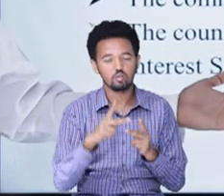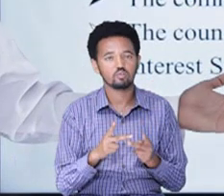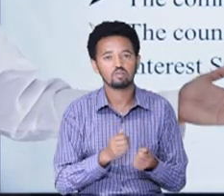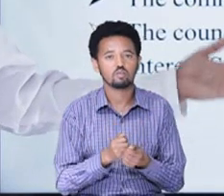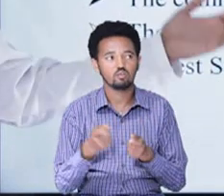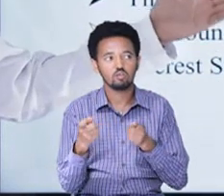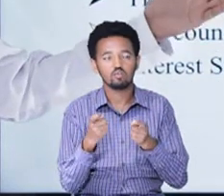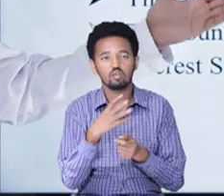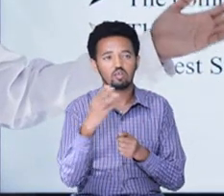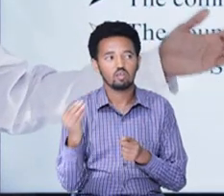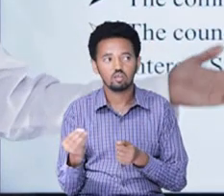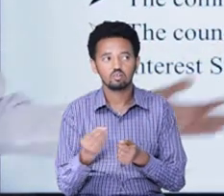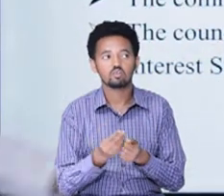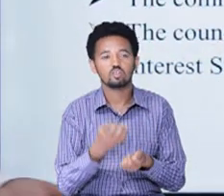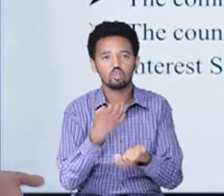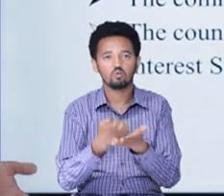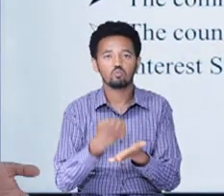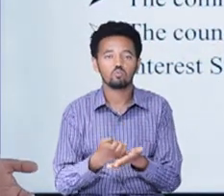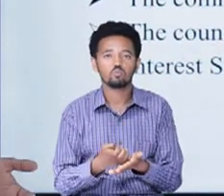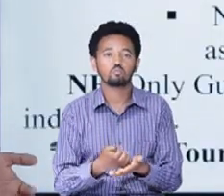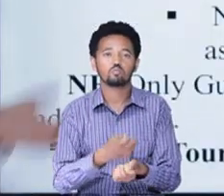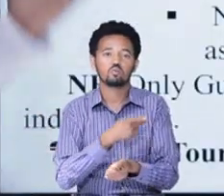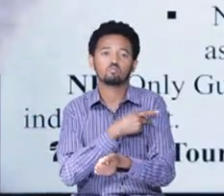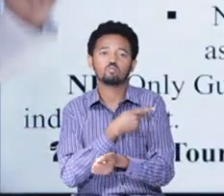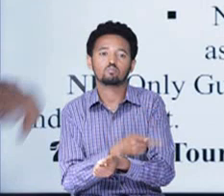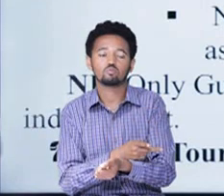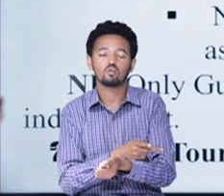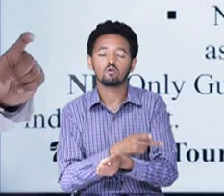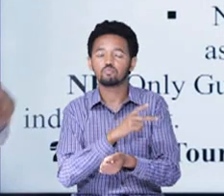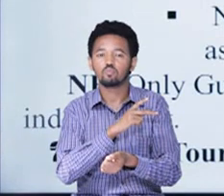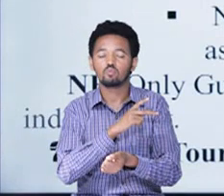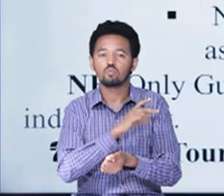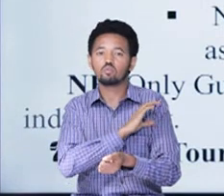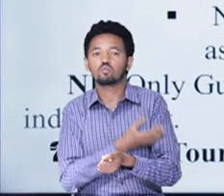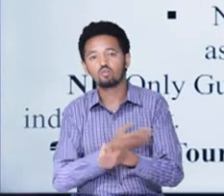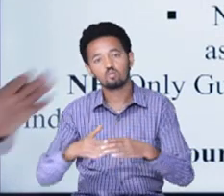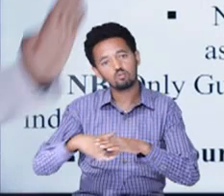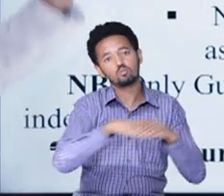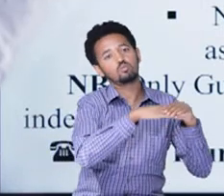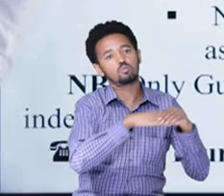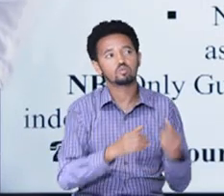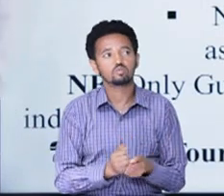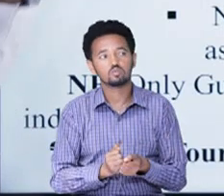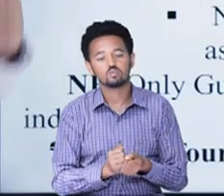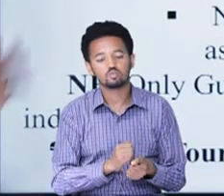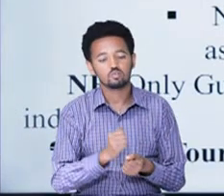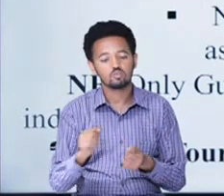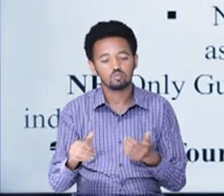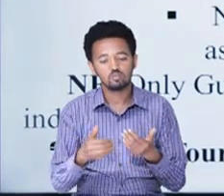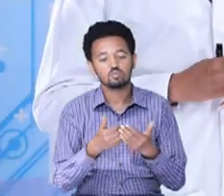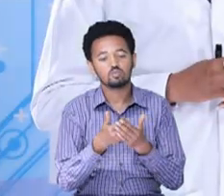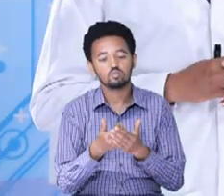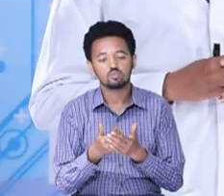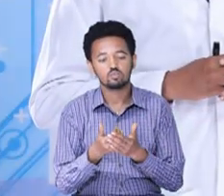affairs, and economic policy. Then the colonies of French West Africa would hold a referendum for